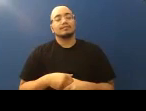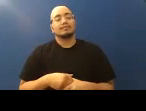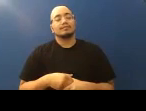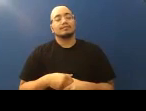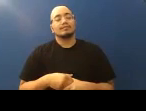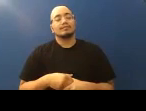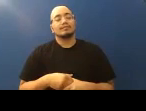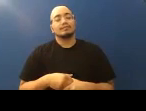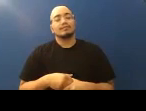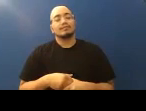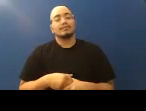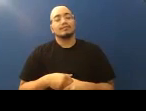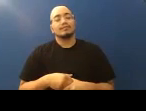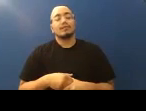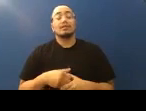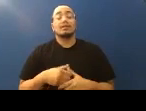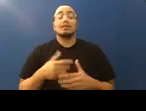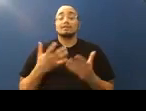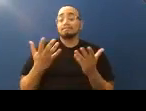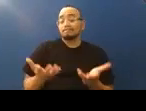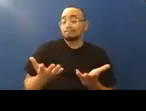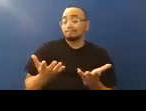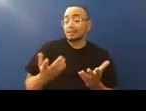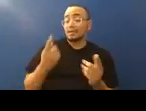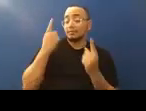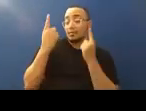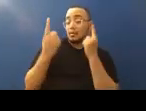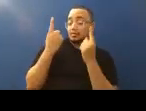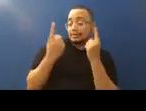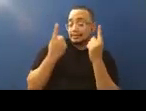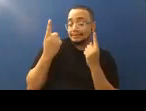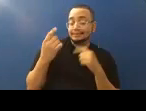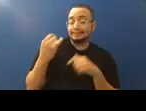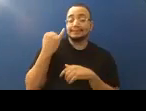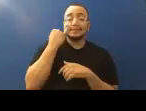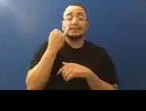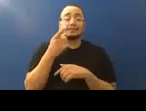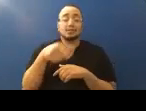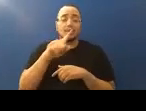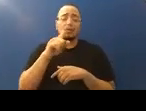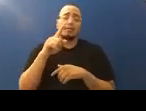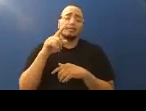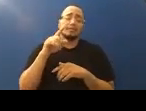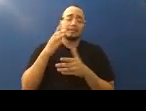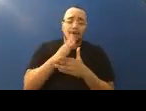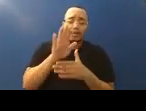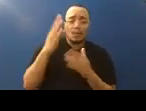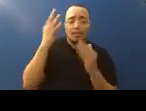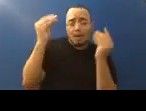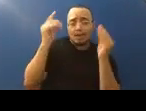if y'all can react to that just a bit and whether, you know, you have thoughts about that. I